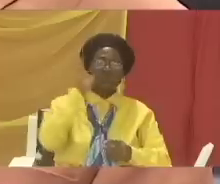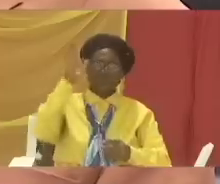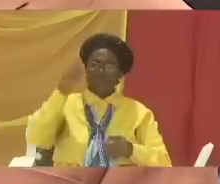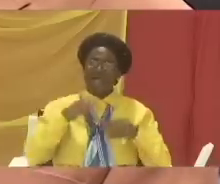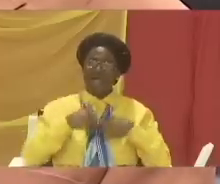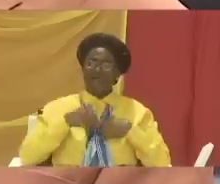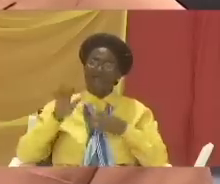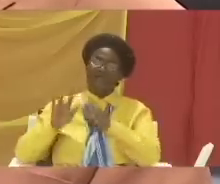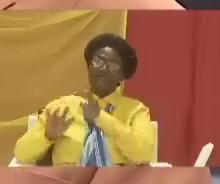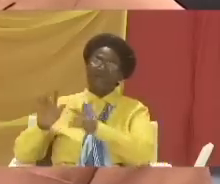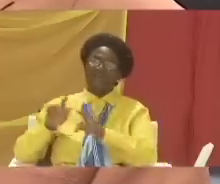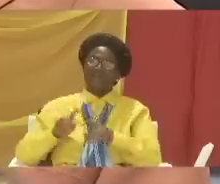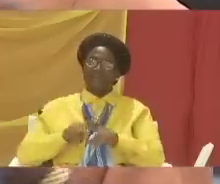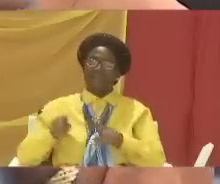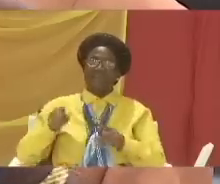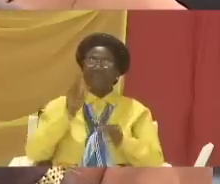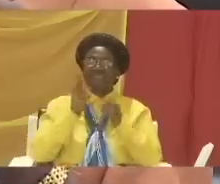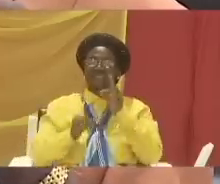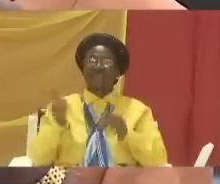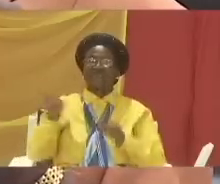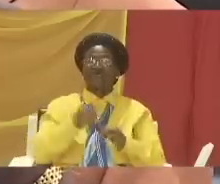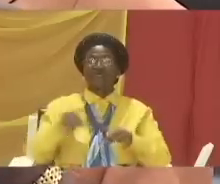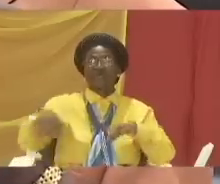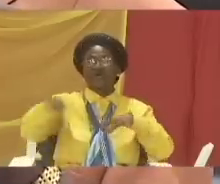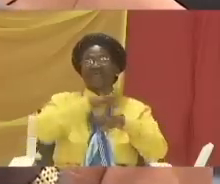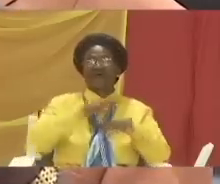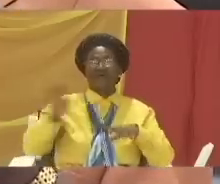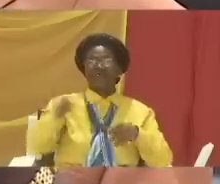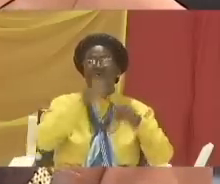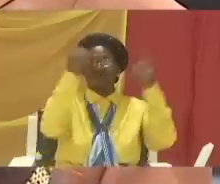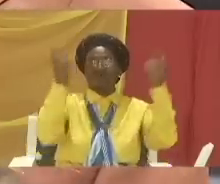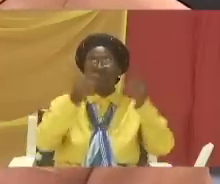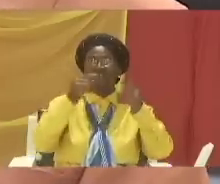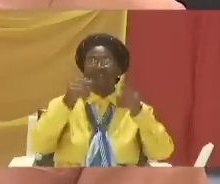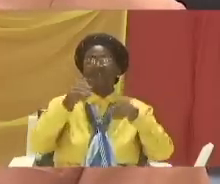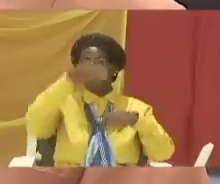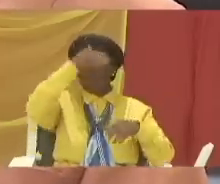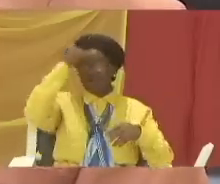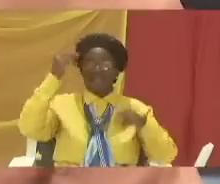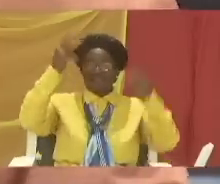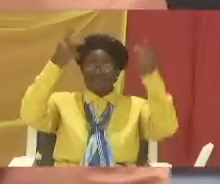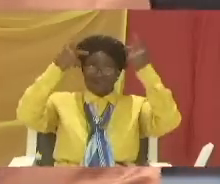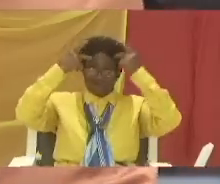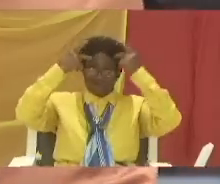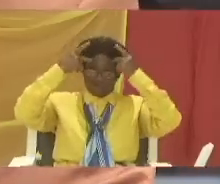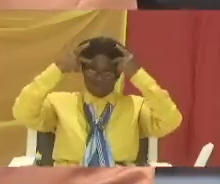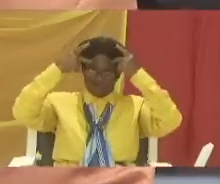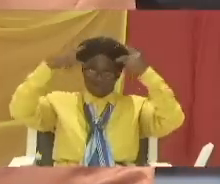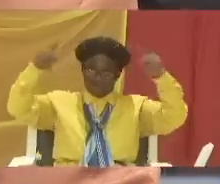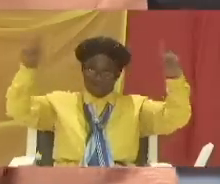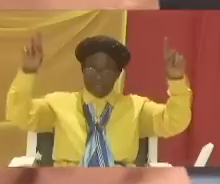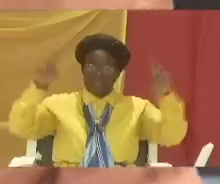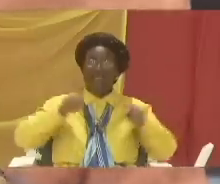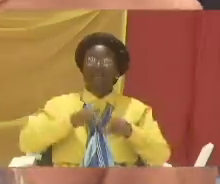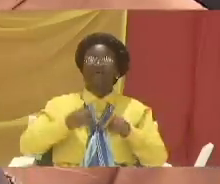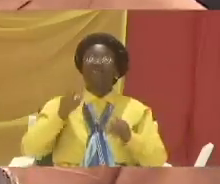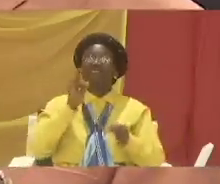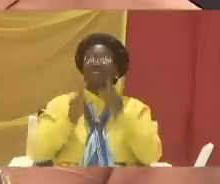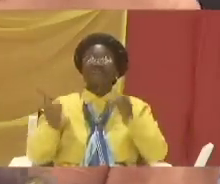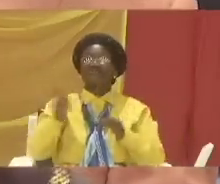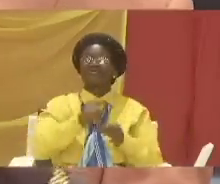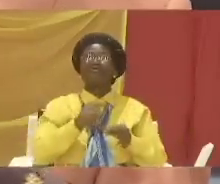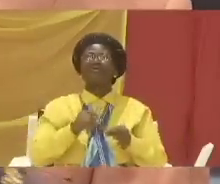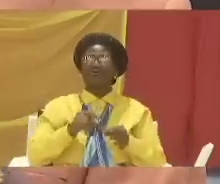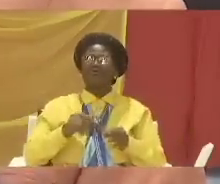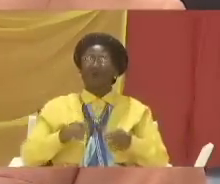So if you cover your sin, forget prosperity. But if you confess your sin and forsake, take them,